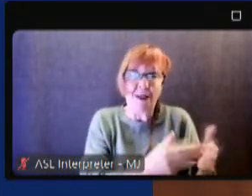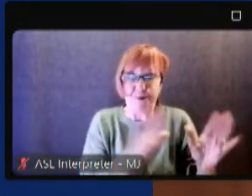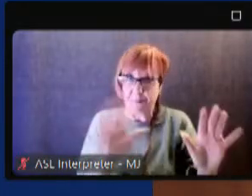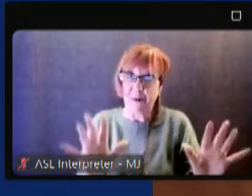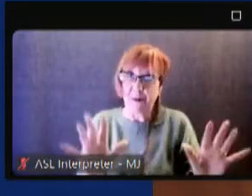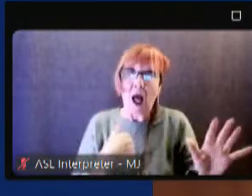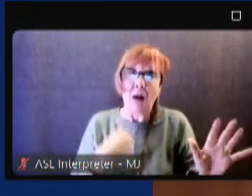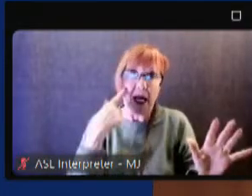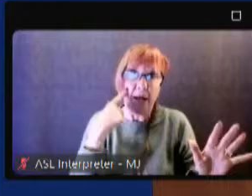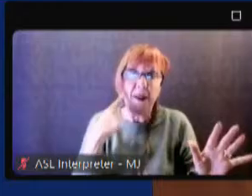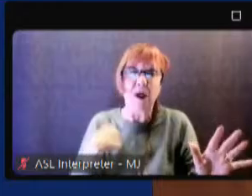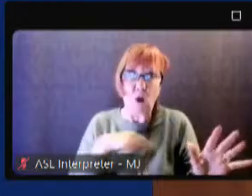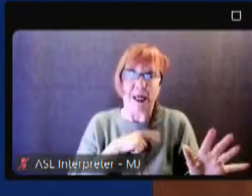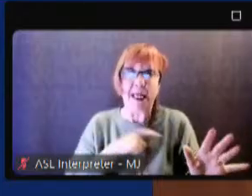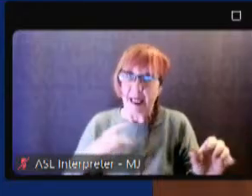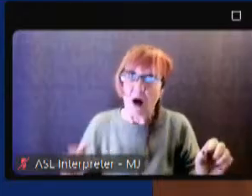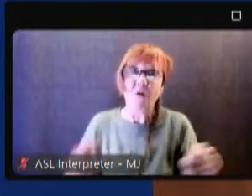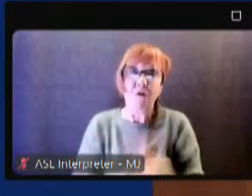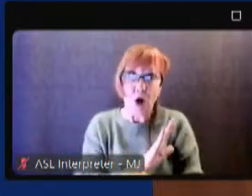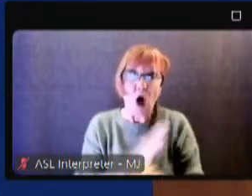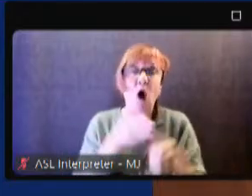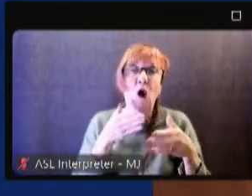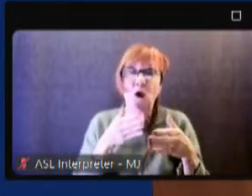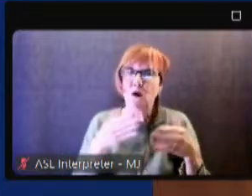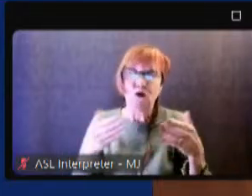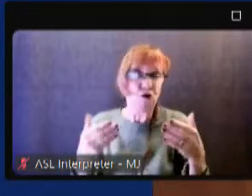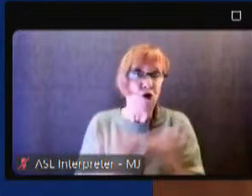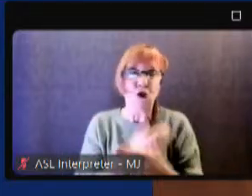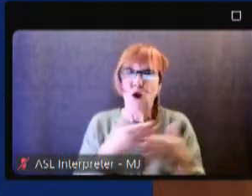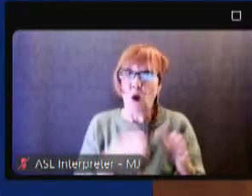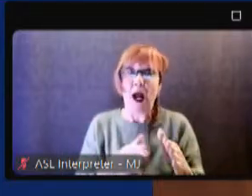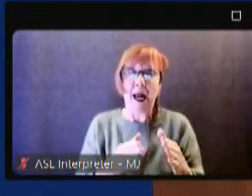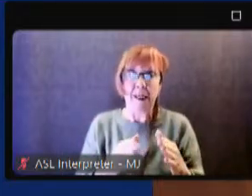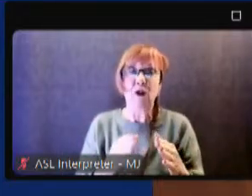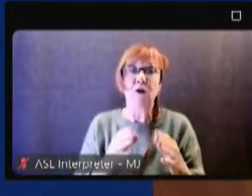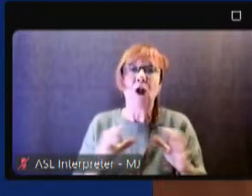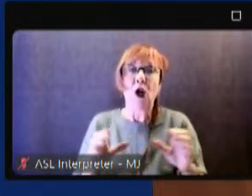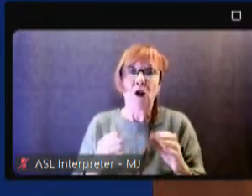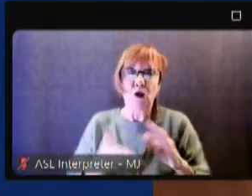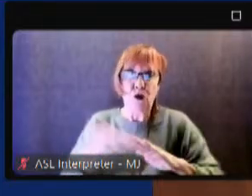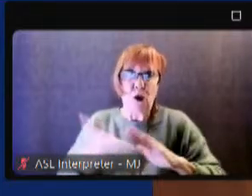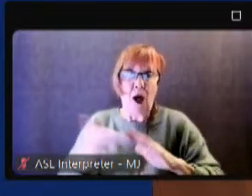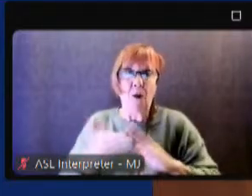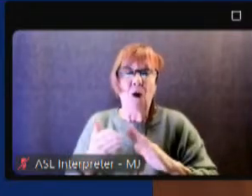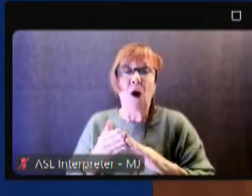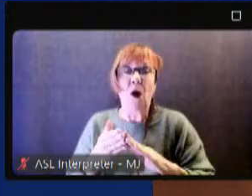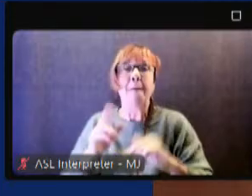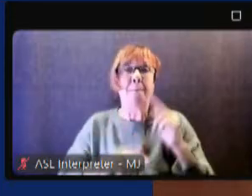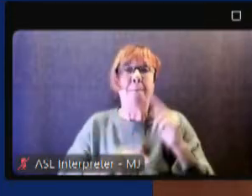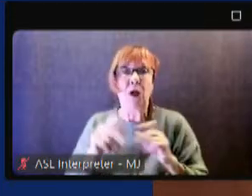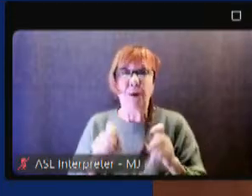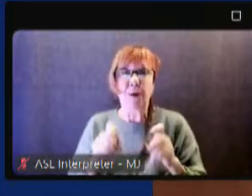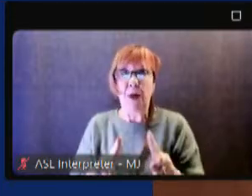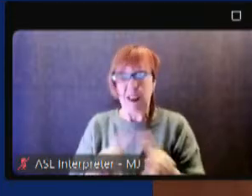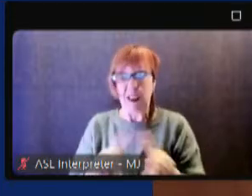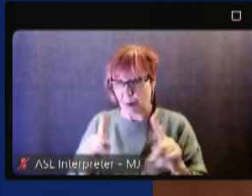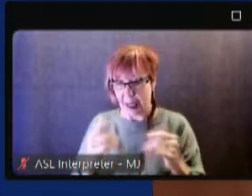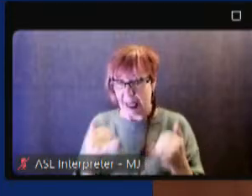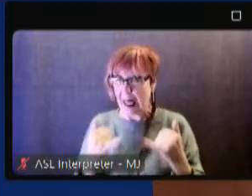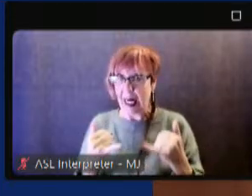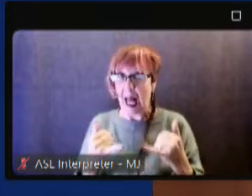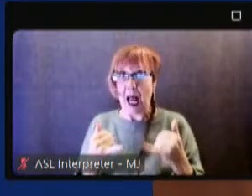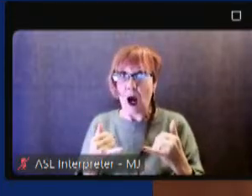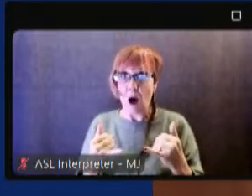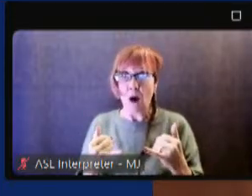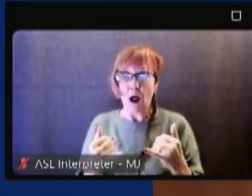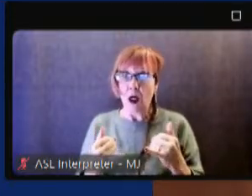new way of doing building permits, but the status quo isn't acceptable now. Given the scale of loss